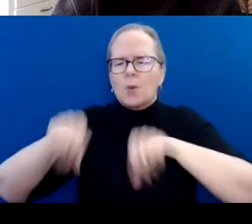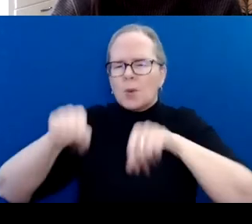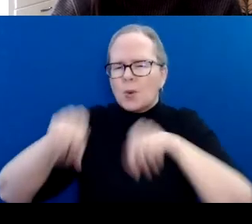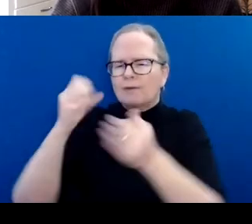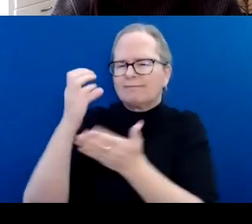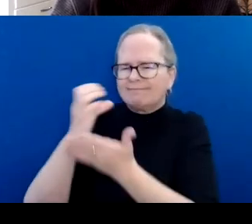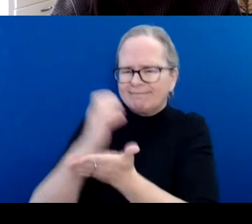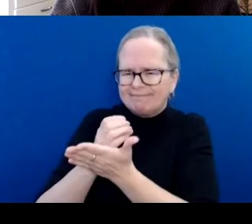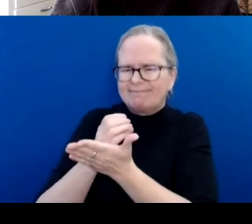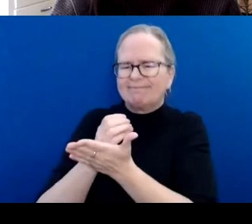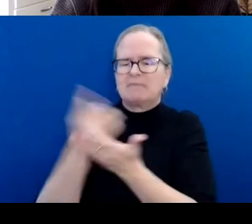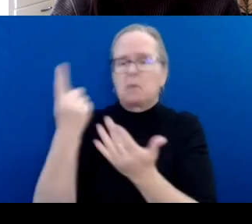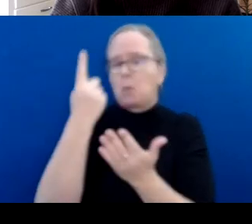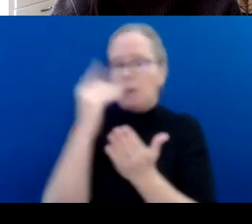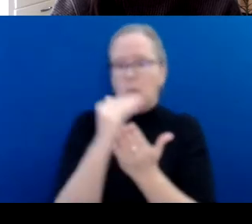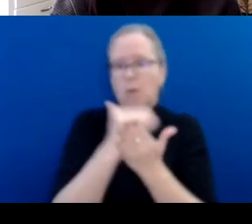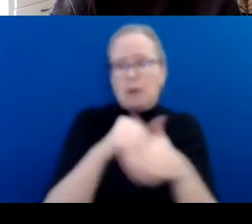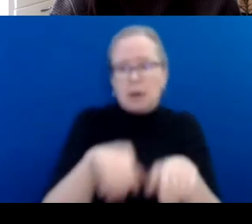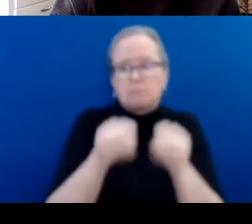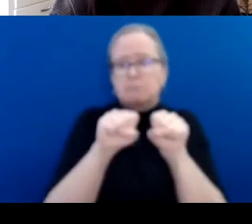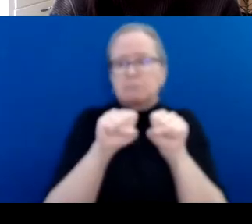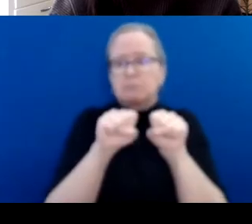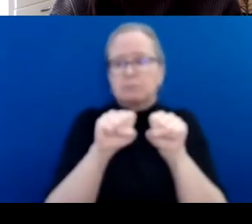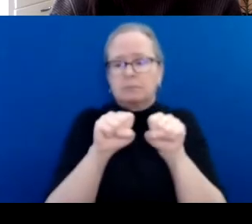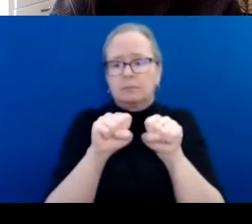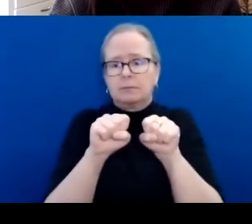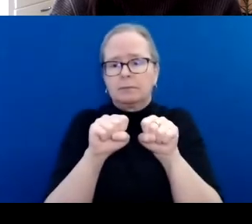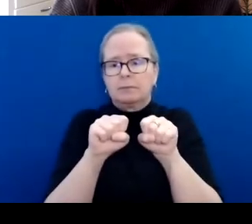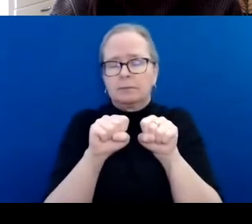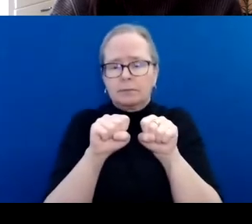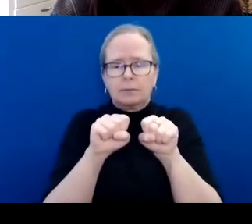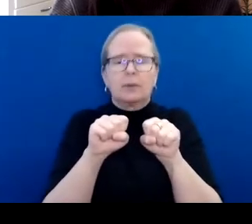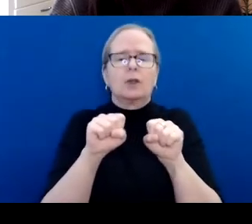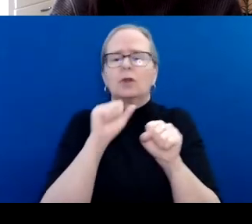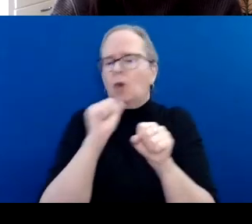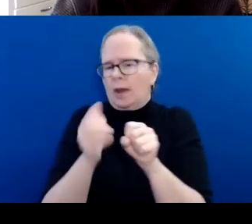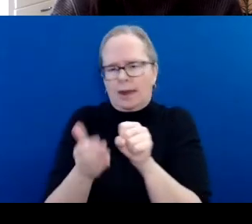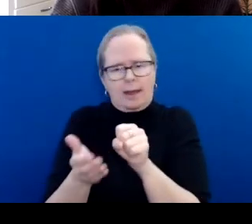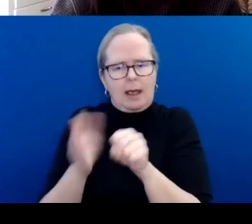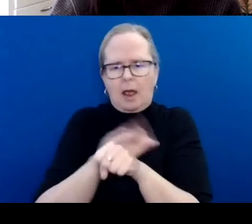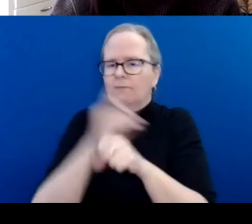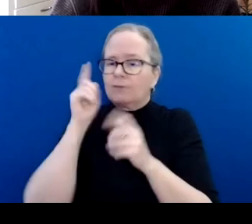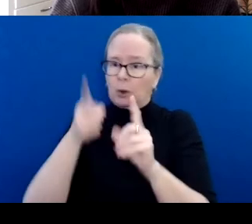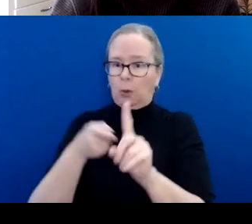that do not count towards a credit, diploma, or degree granting program.